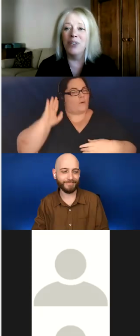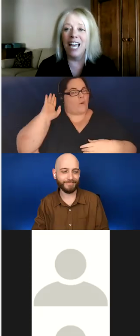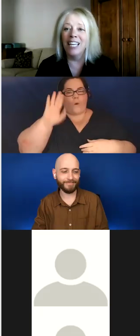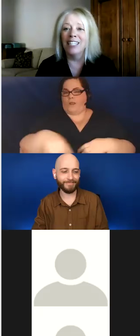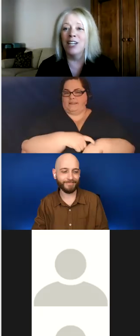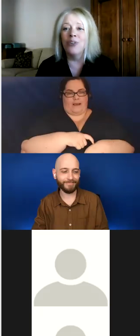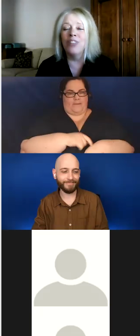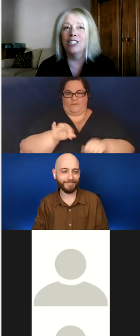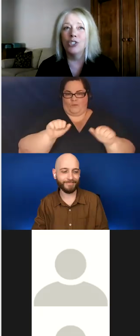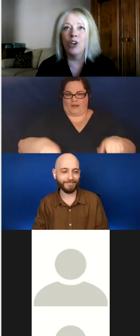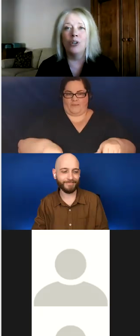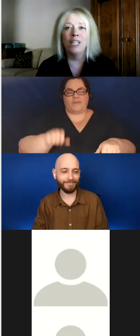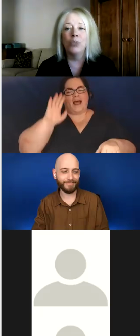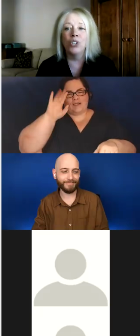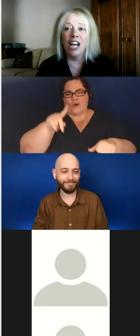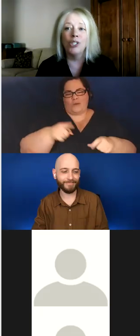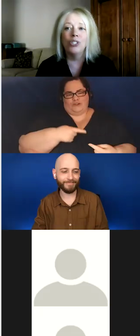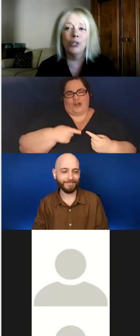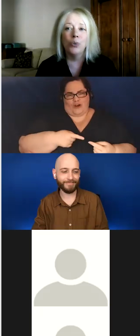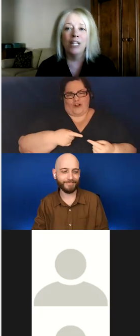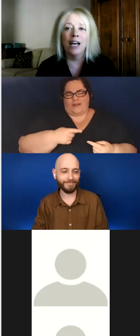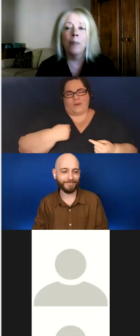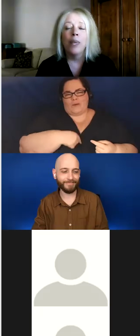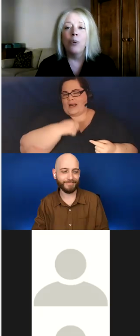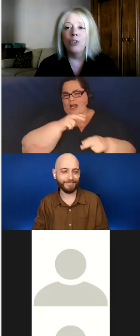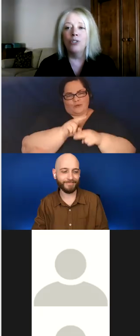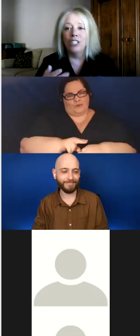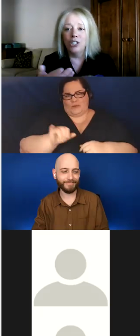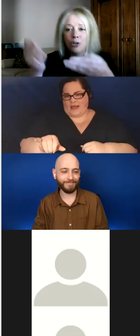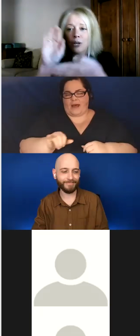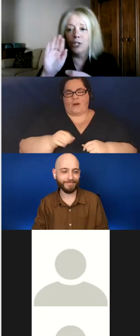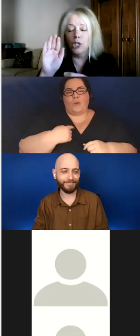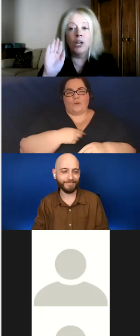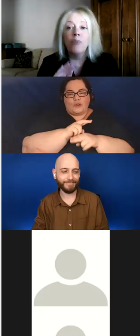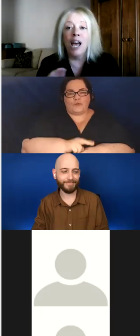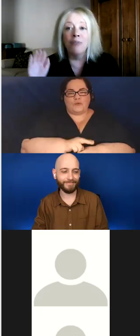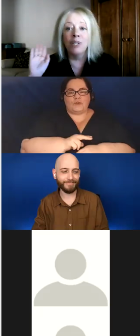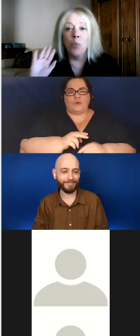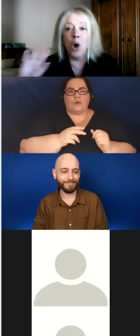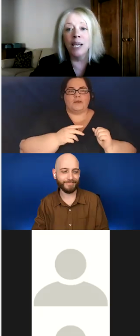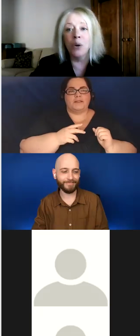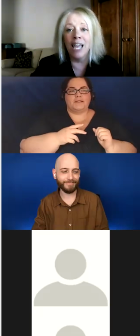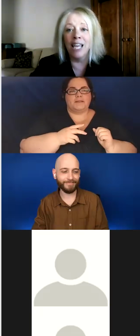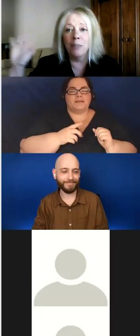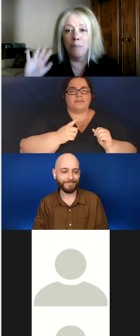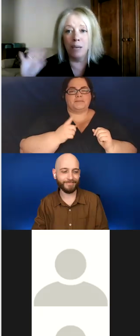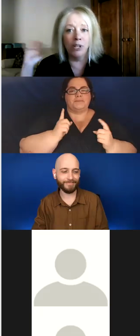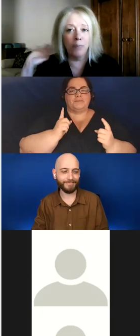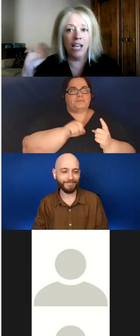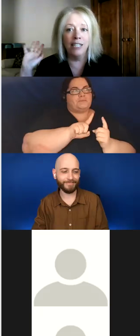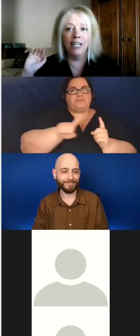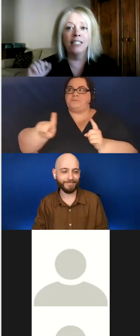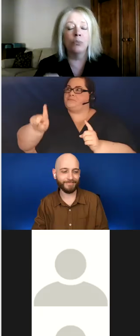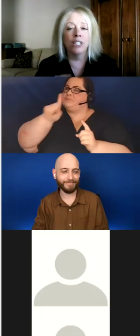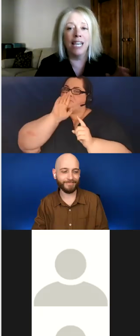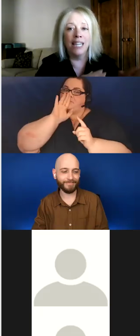time if you can. And I know that's a struggle because we're not used to doing that. We're used to turning around and walking away, and the people are